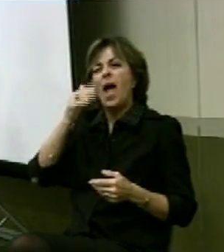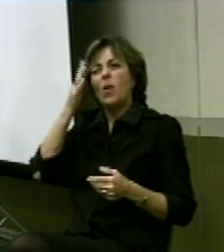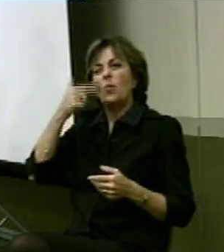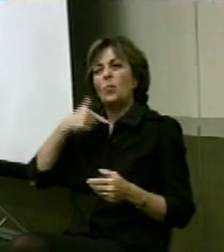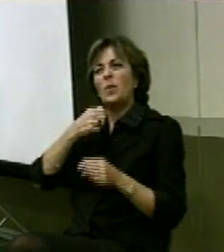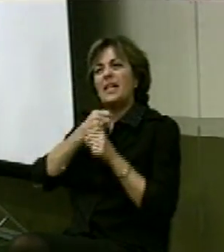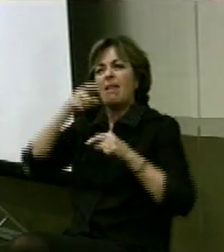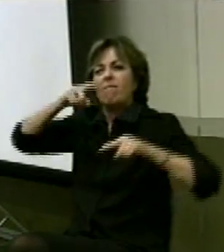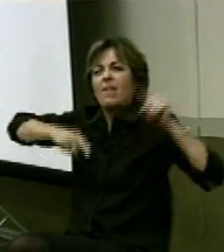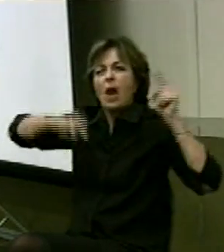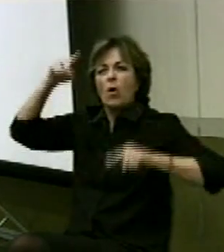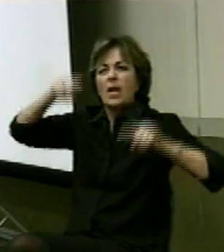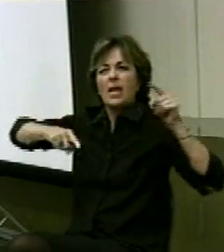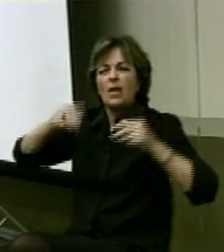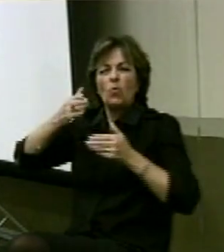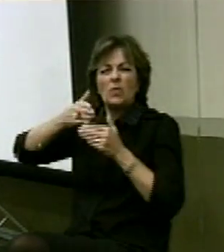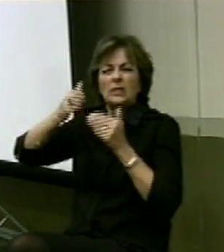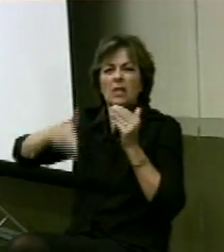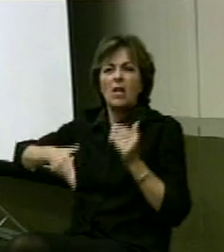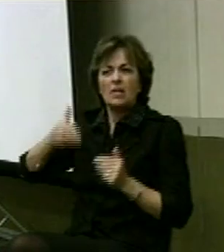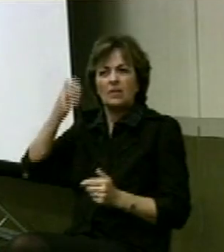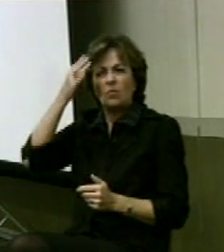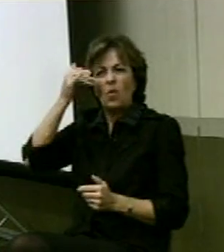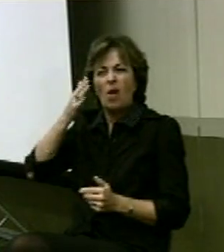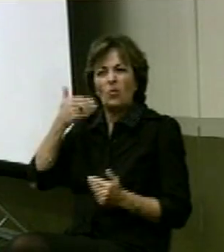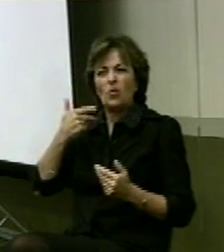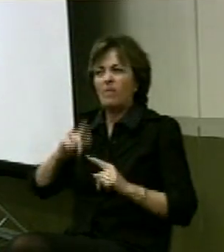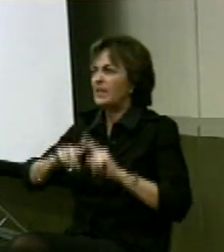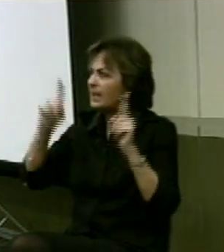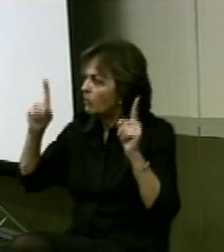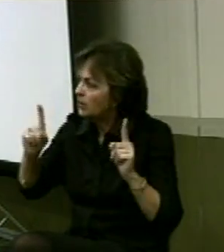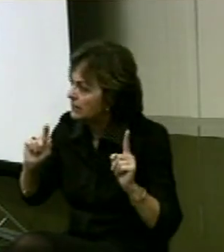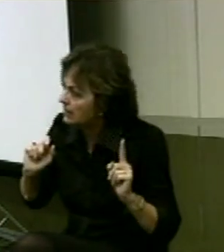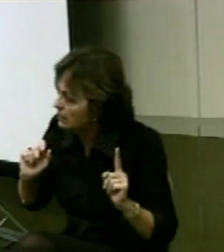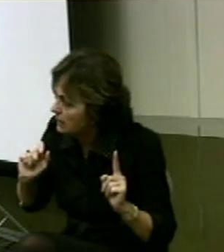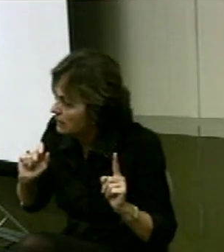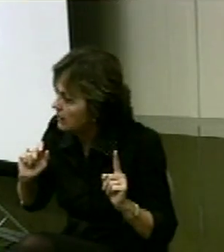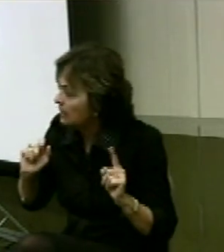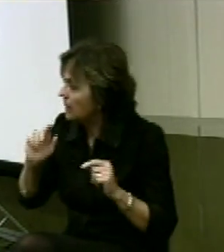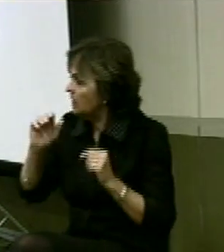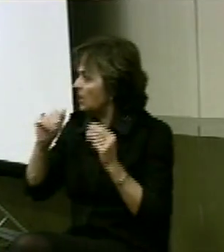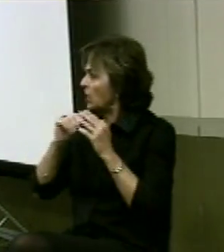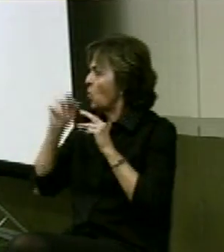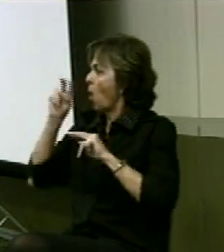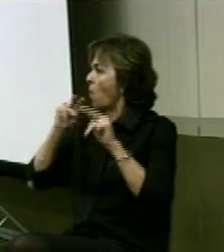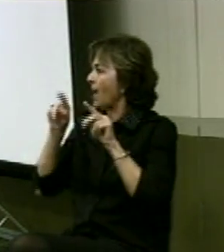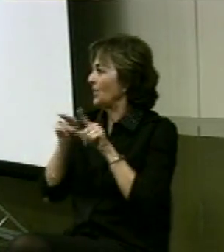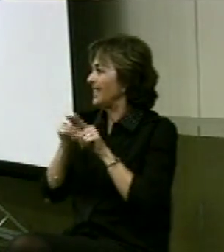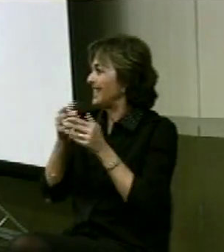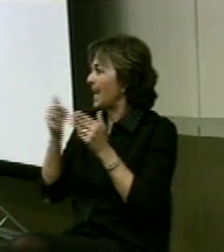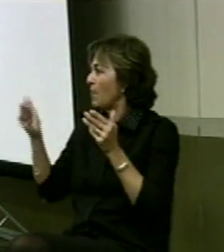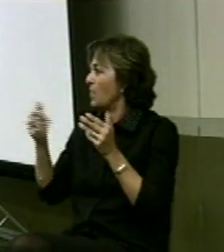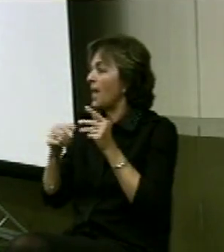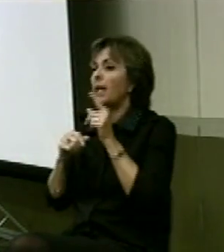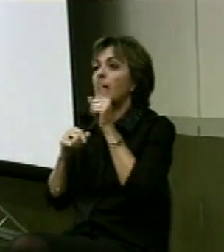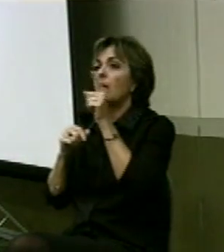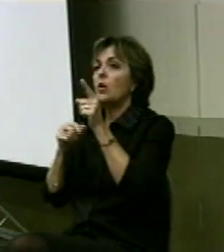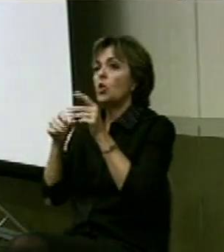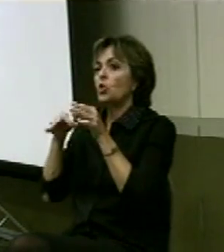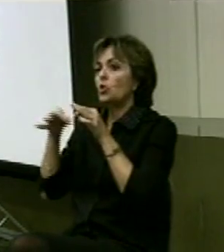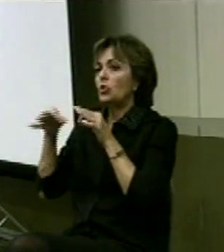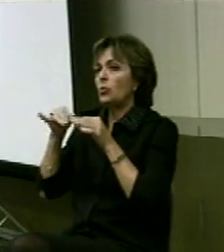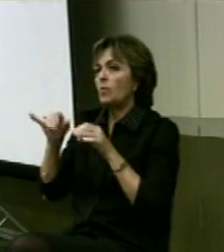Why would we get varied results? Why would there be a difference in, didn't you all watch the same thing? Yeah.